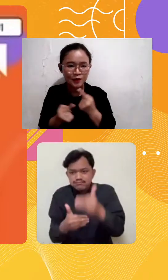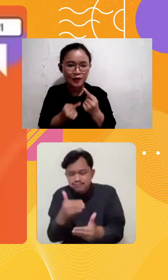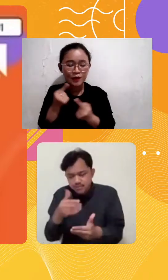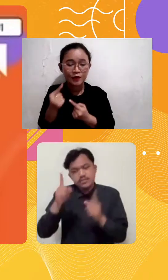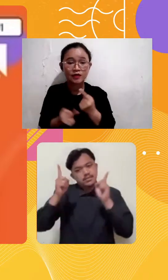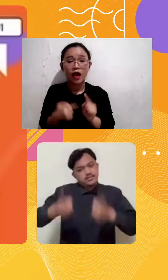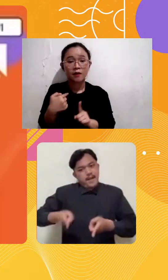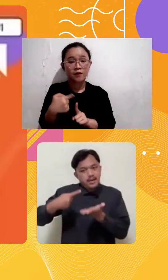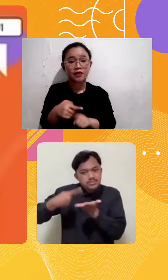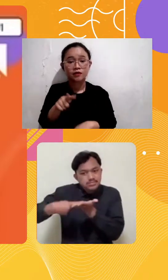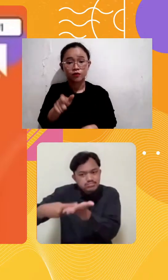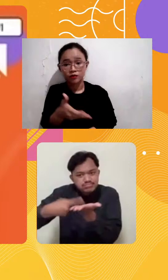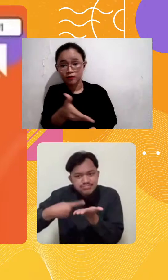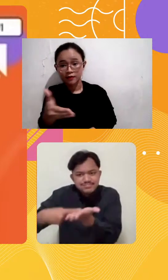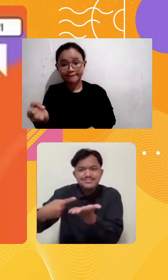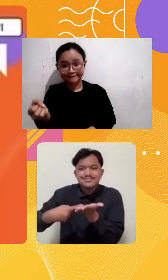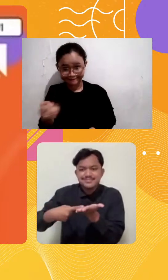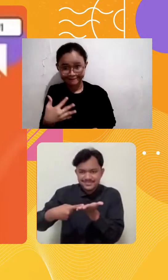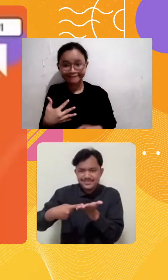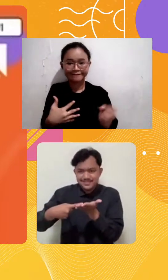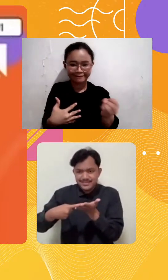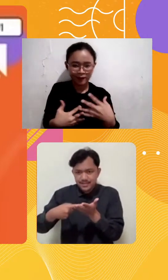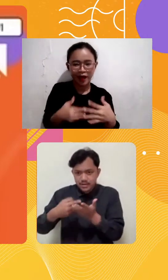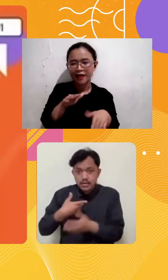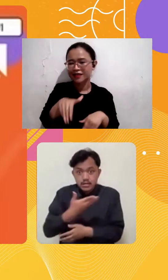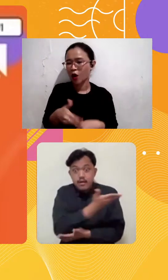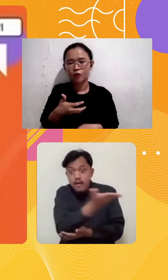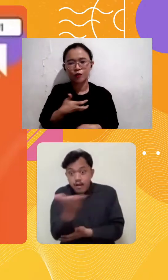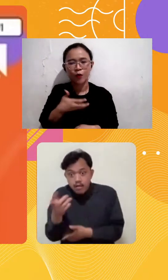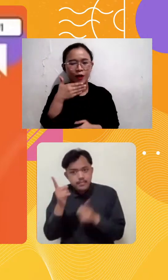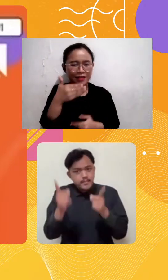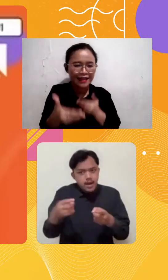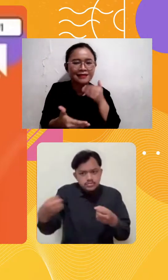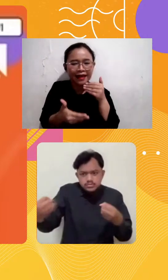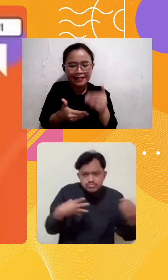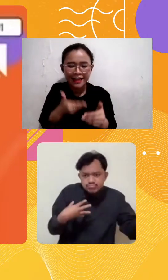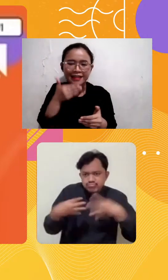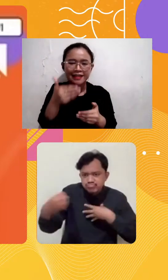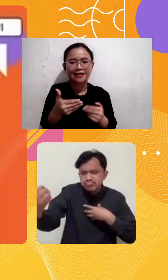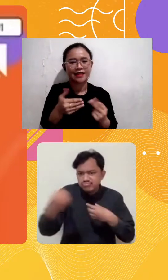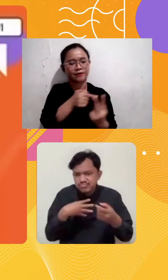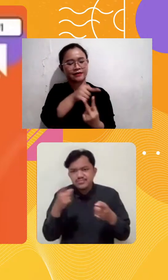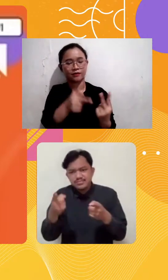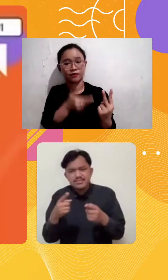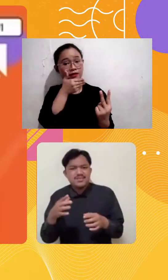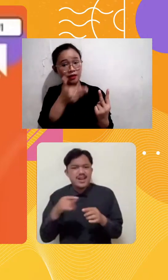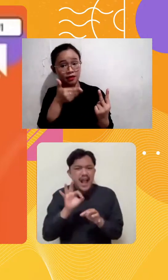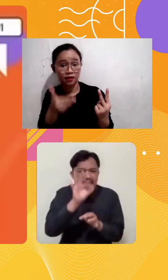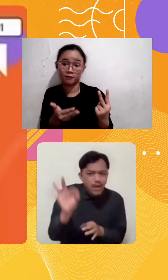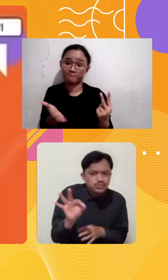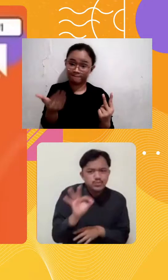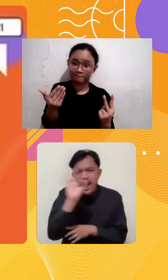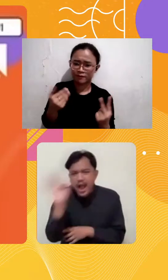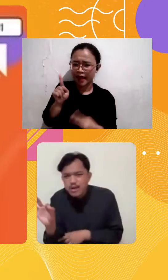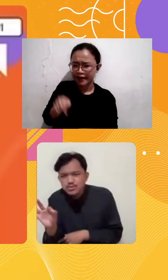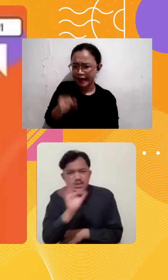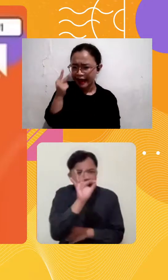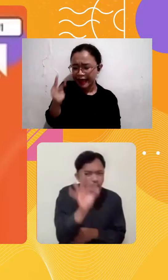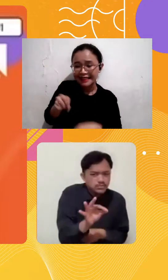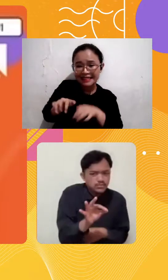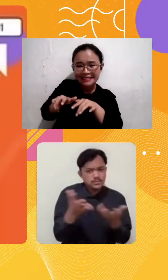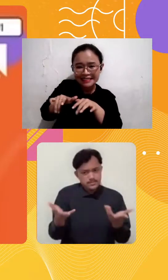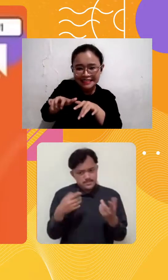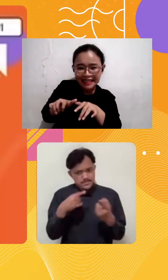feedbacks, comments, and maybe questions for our two speakers. And I've already seen one